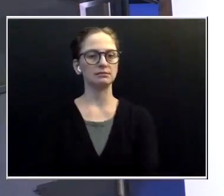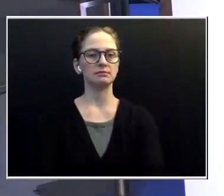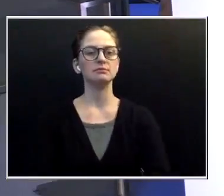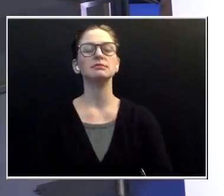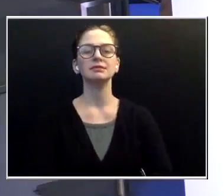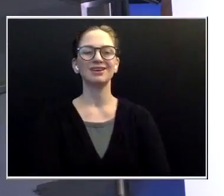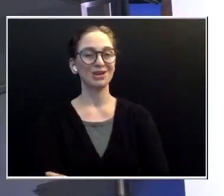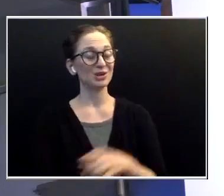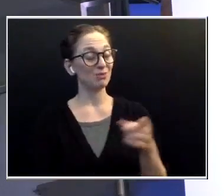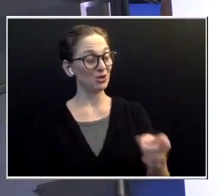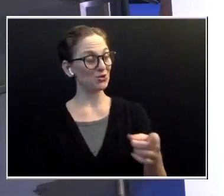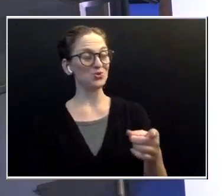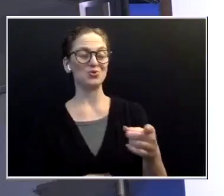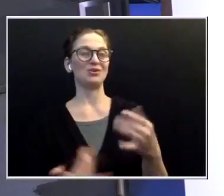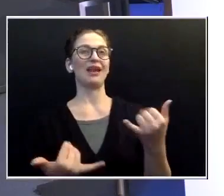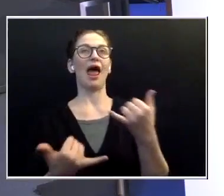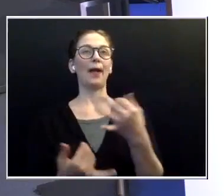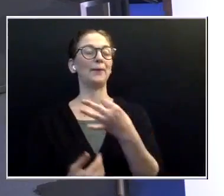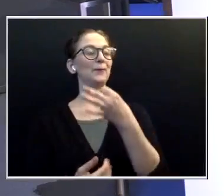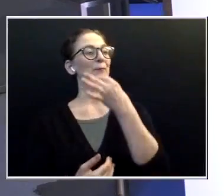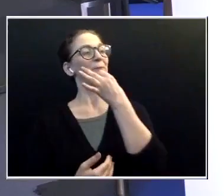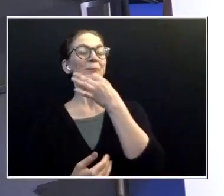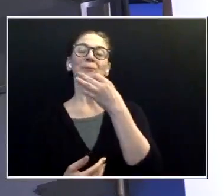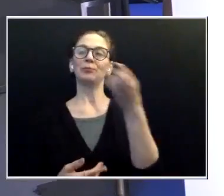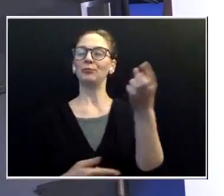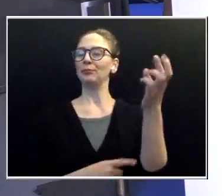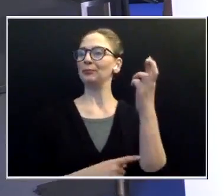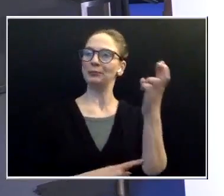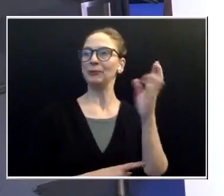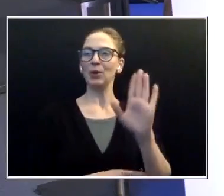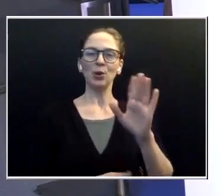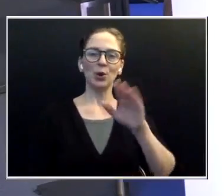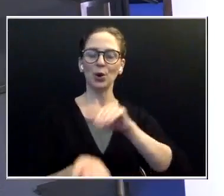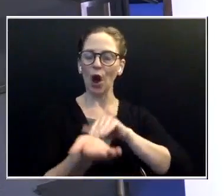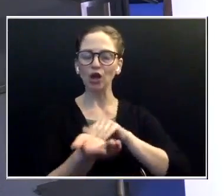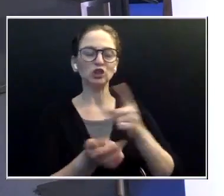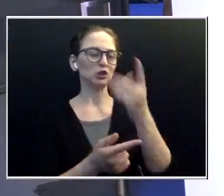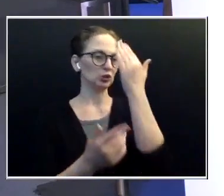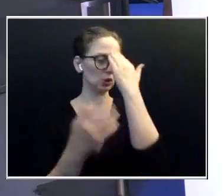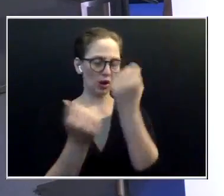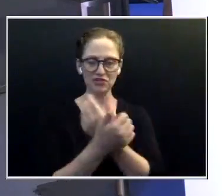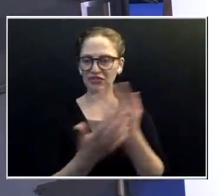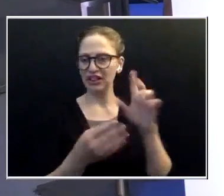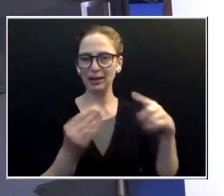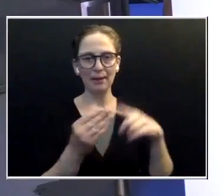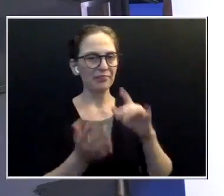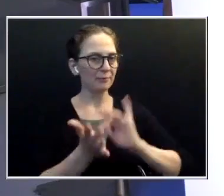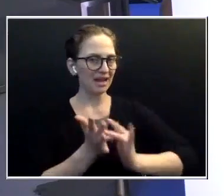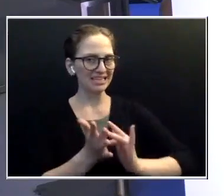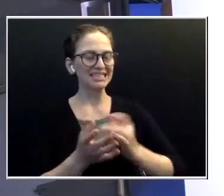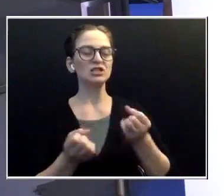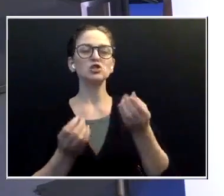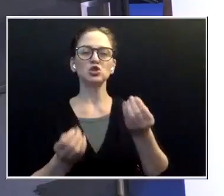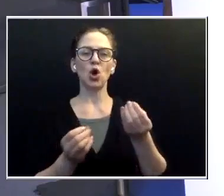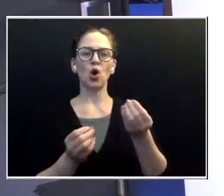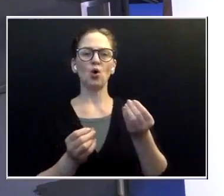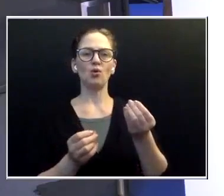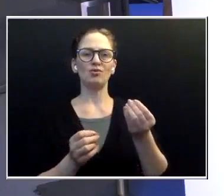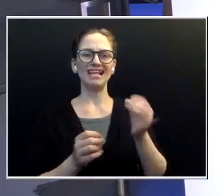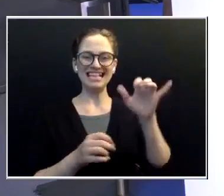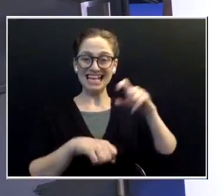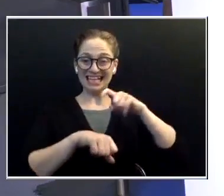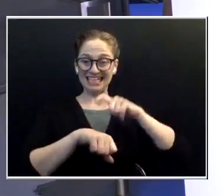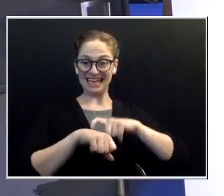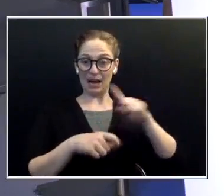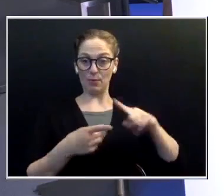with all your doctors and you know everything. But for the rest of us, when we talk about a fecal transplant, you got to go back and tell me what you thought, because most people are like, okay, we're going to take